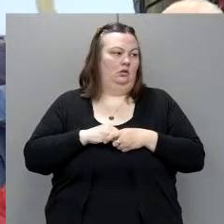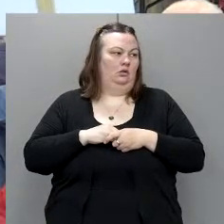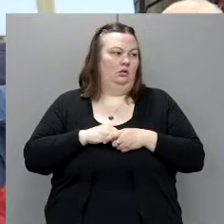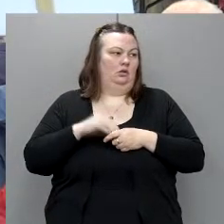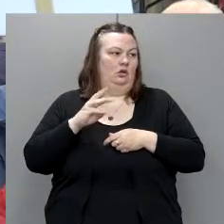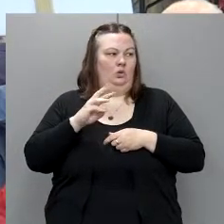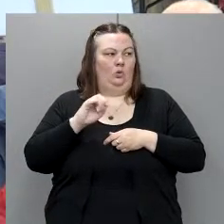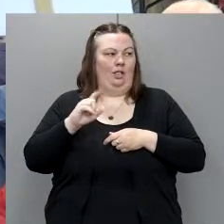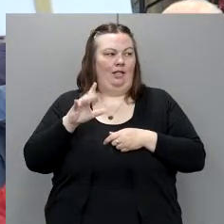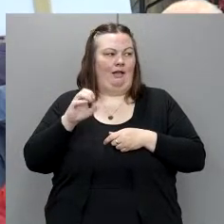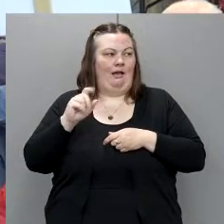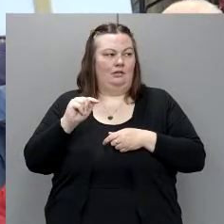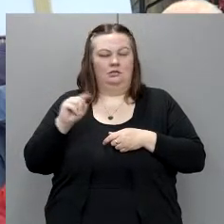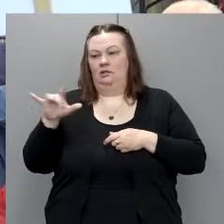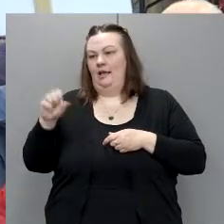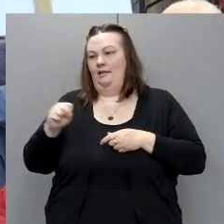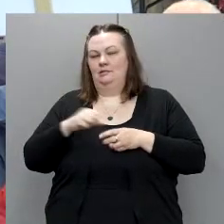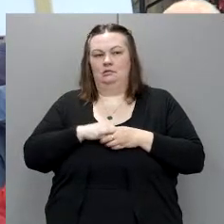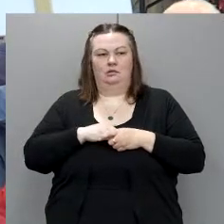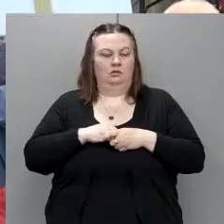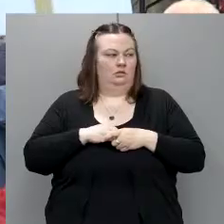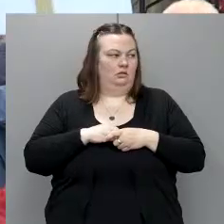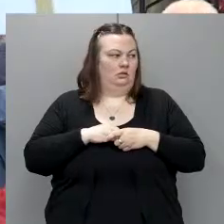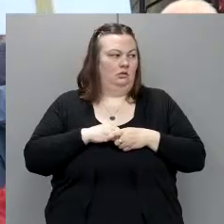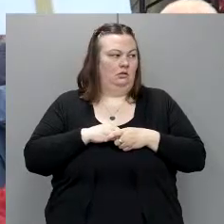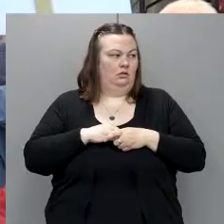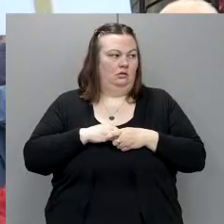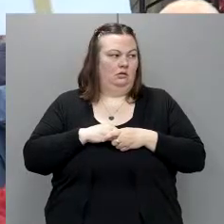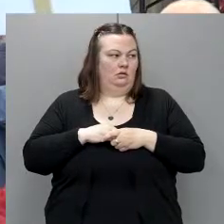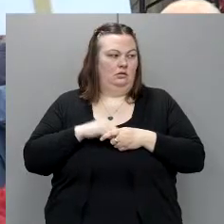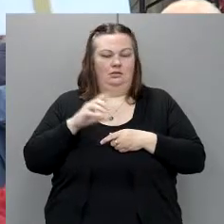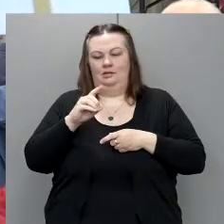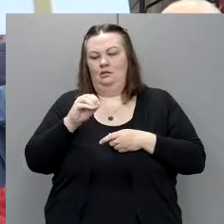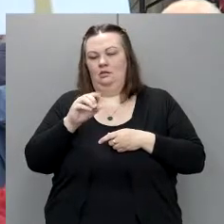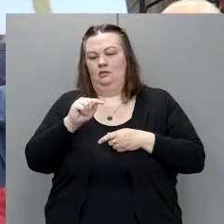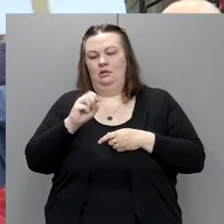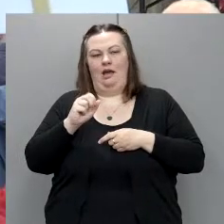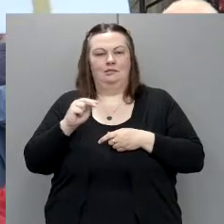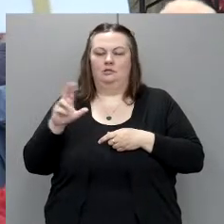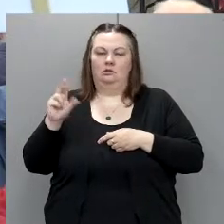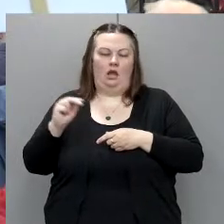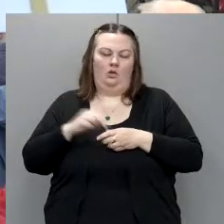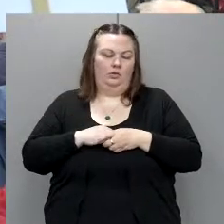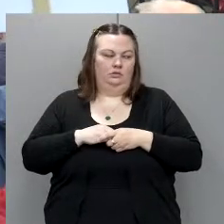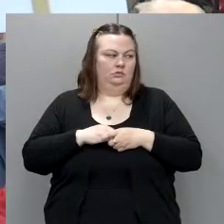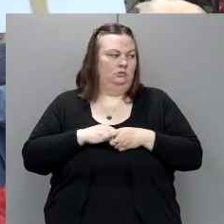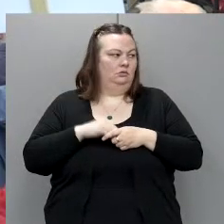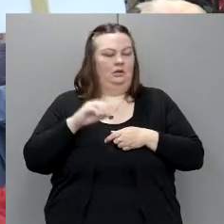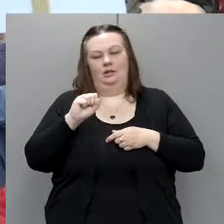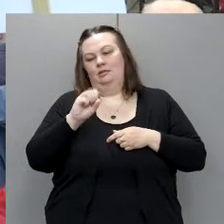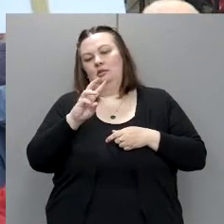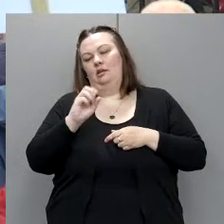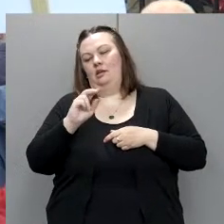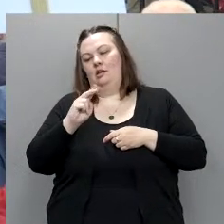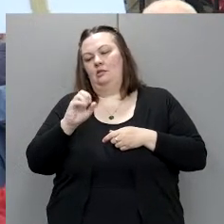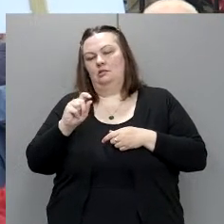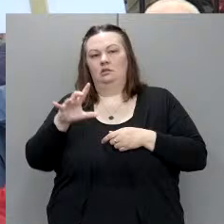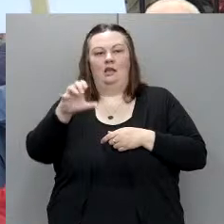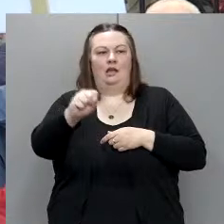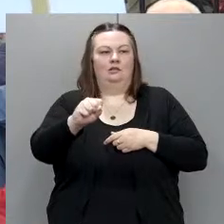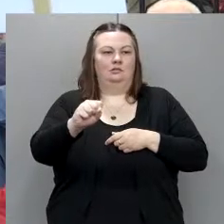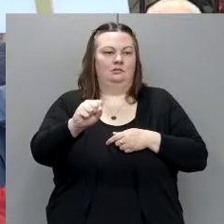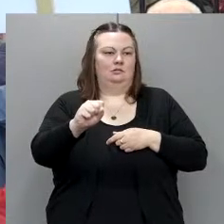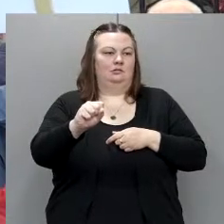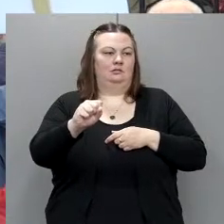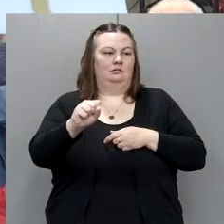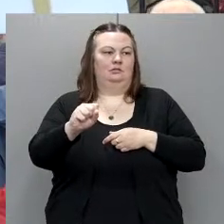Trustee Wolcott? Yes. Trustee Dodson? No. Chair Swanson? Yes.